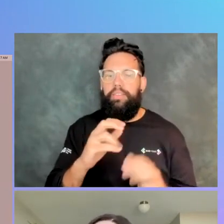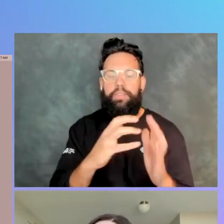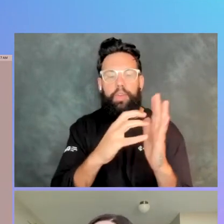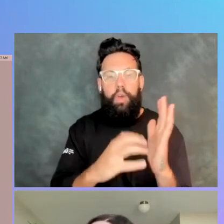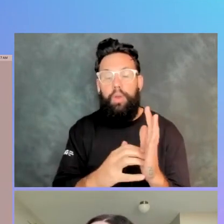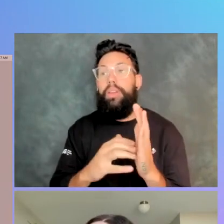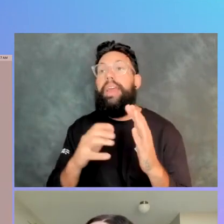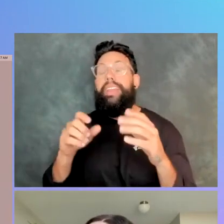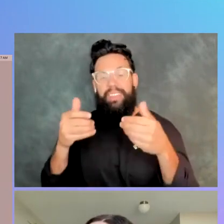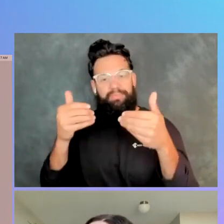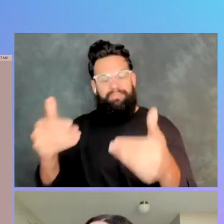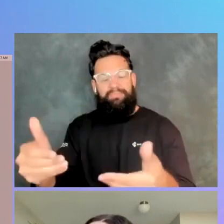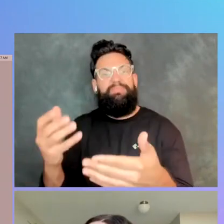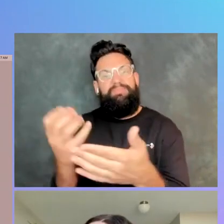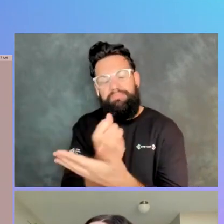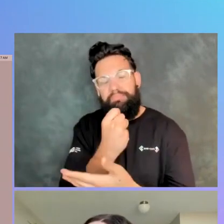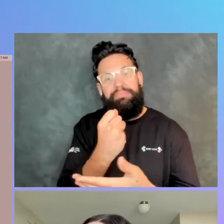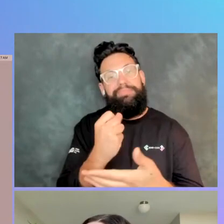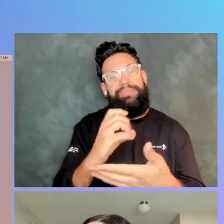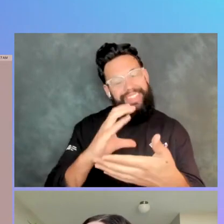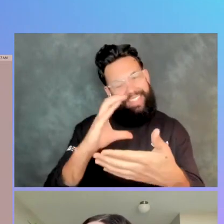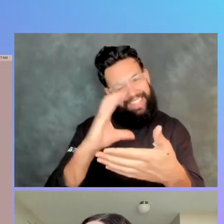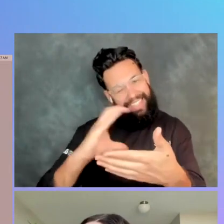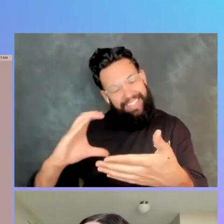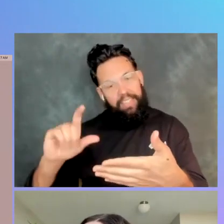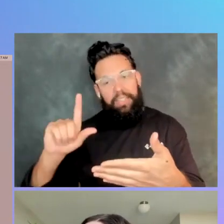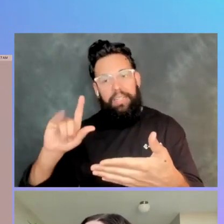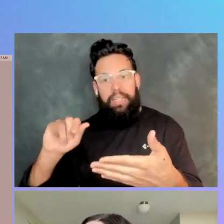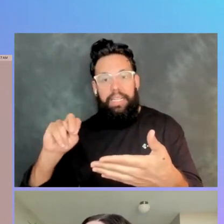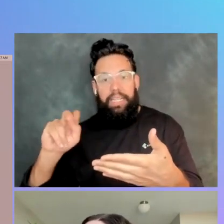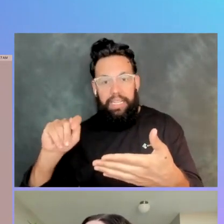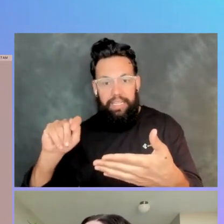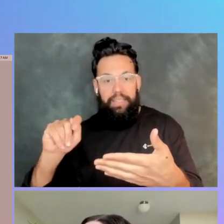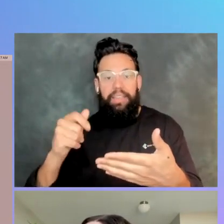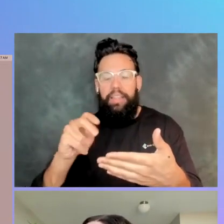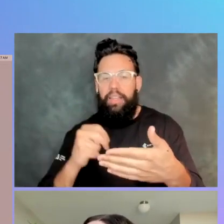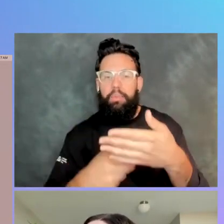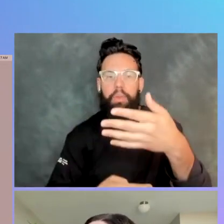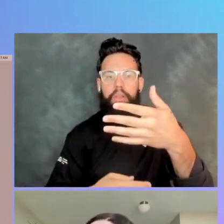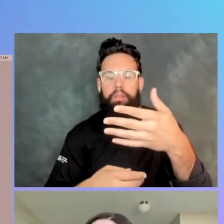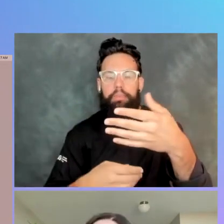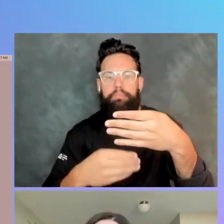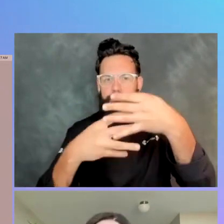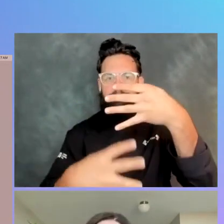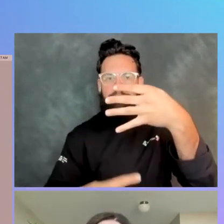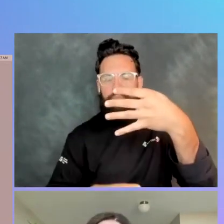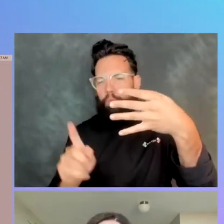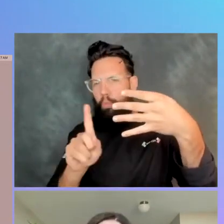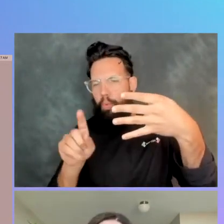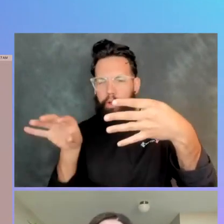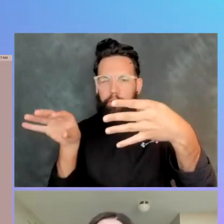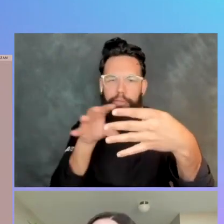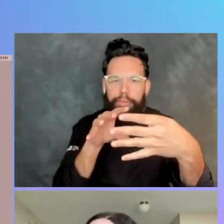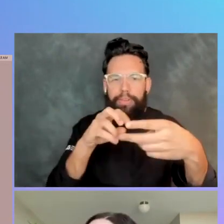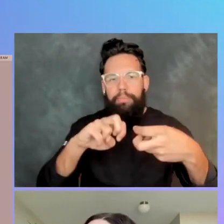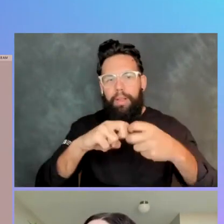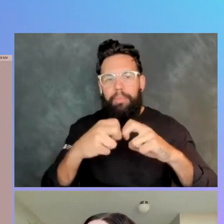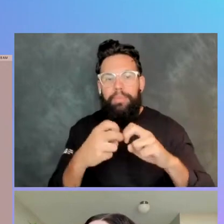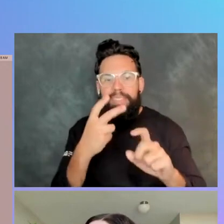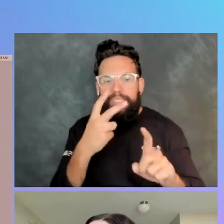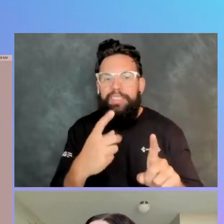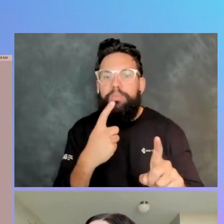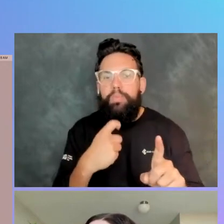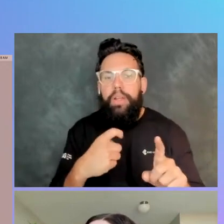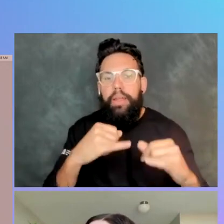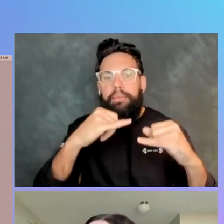I can see here that I have an image with a red squiggly line, meaning I have a problem. I get a nice tooltip telling me what the problem is. In this